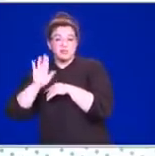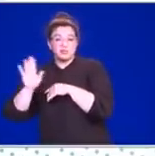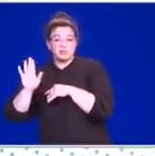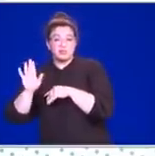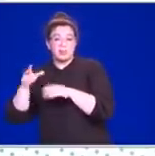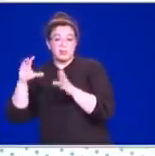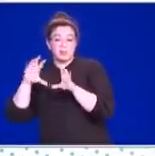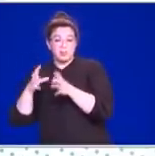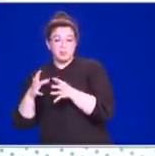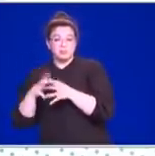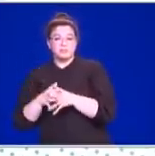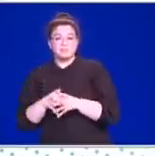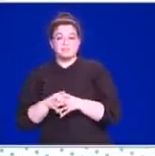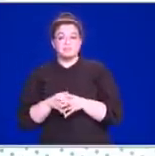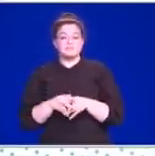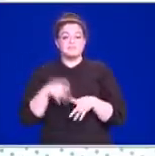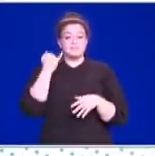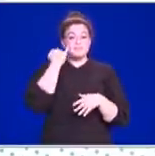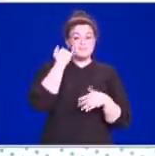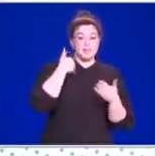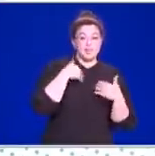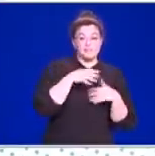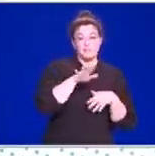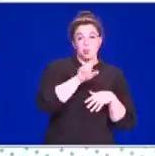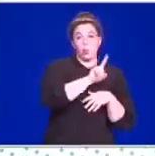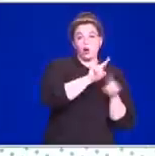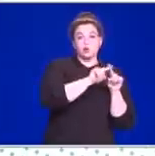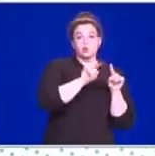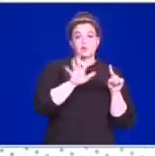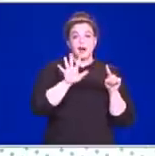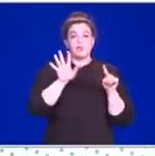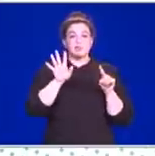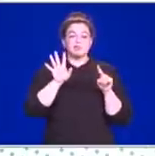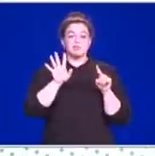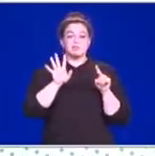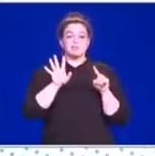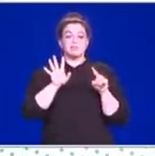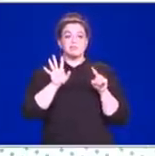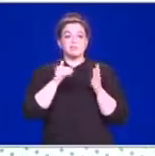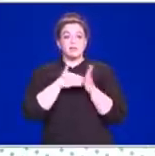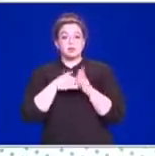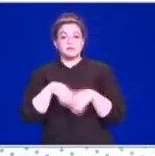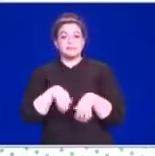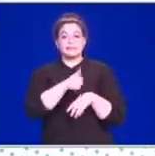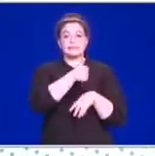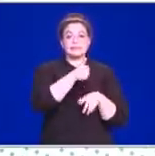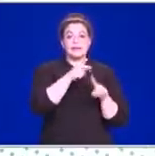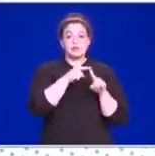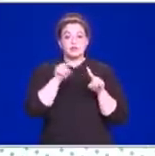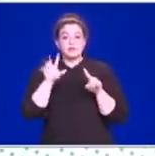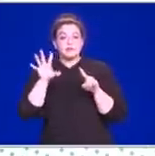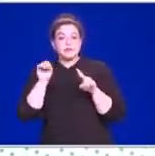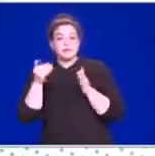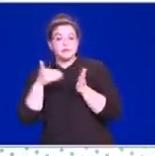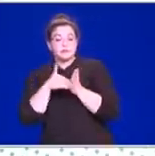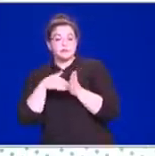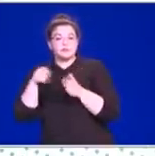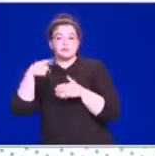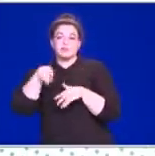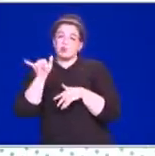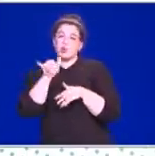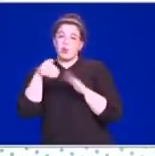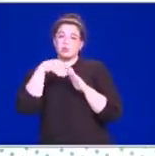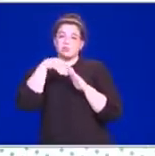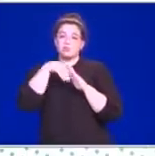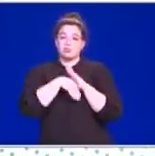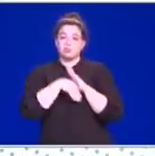decade. Counties with 1 to 5,000 people, 5 to 10,000 people, and 10 to 50,000 people also